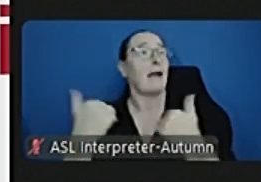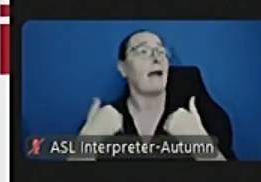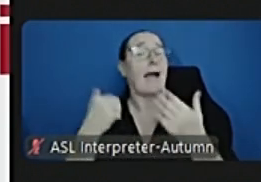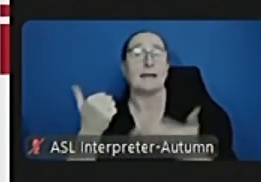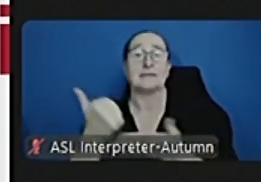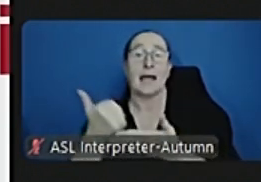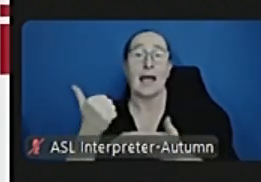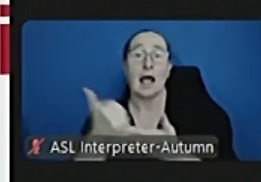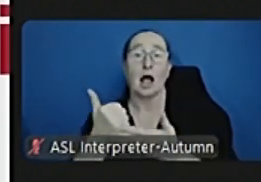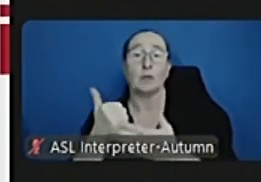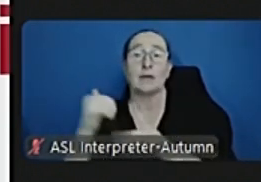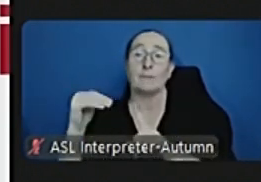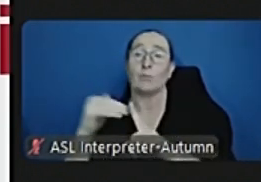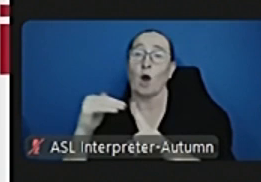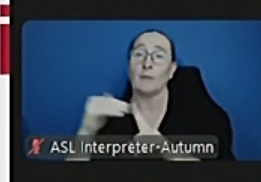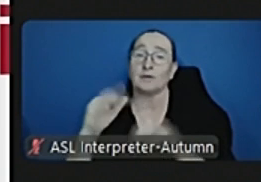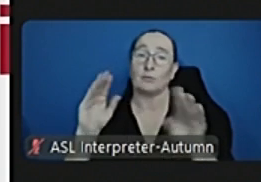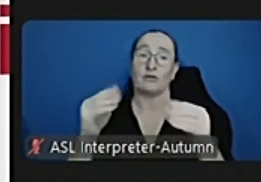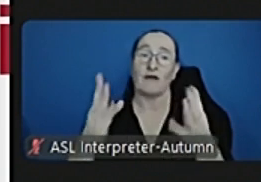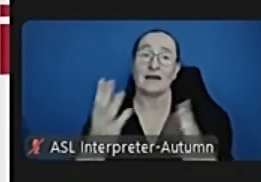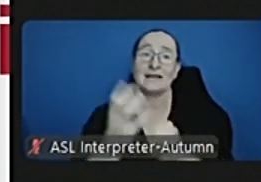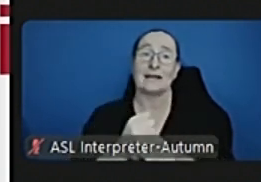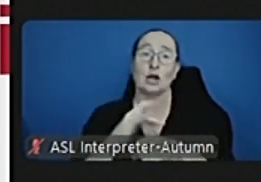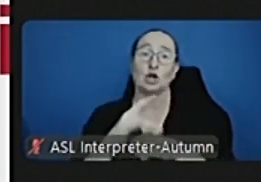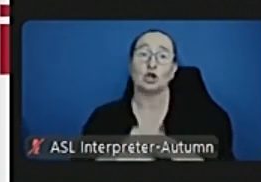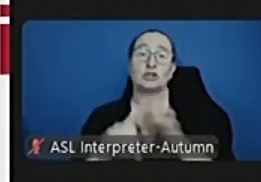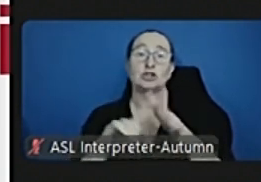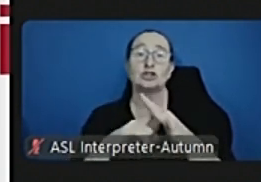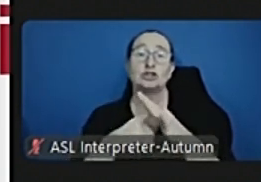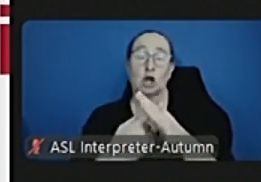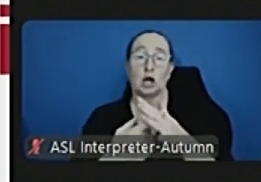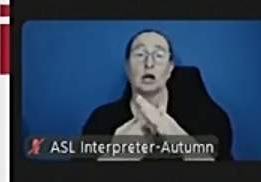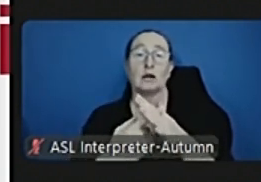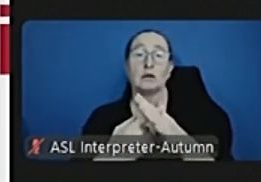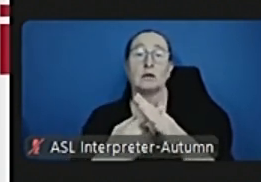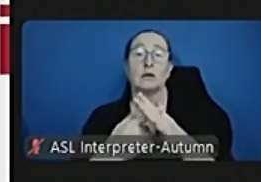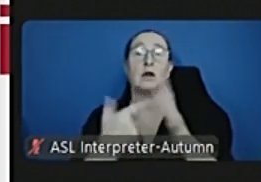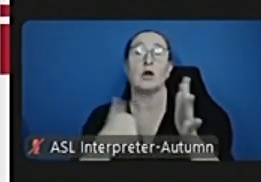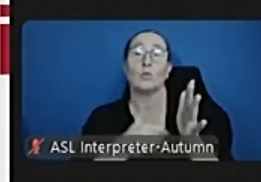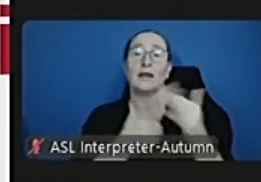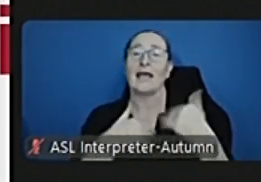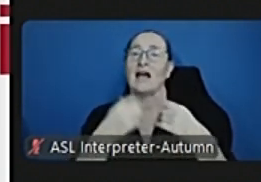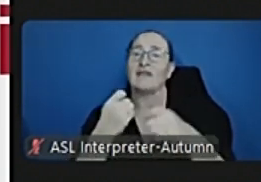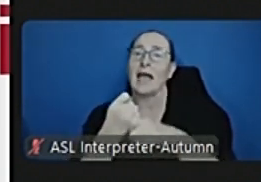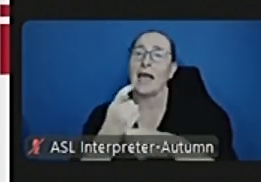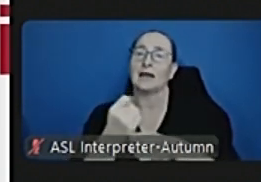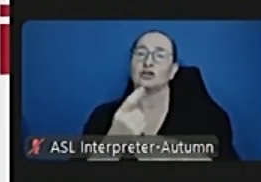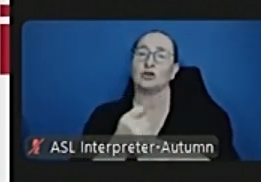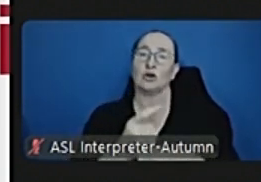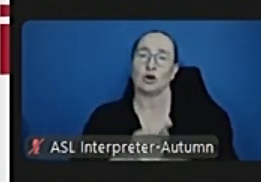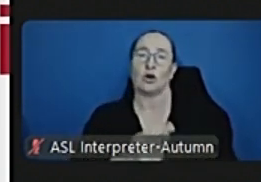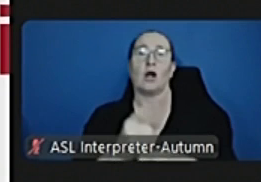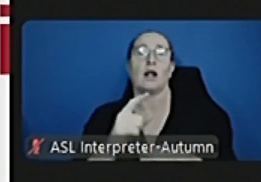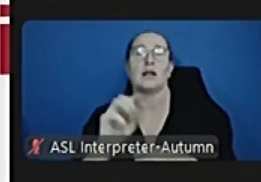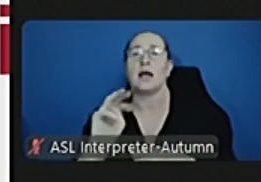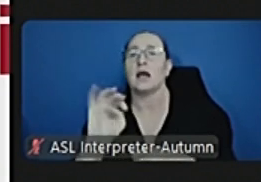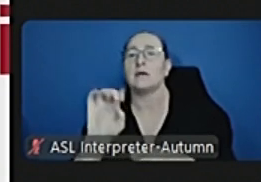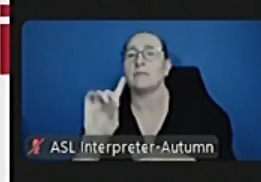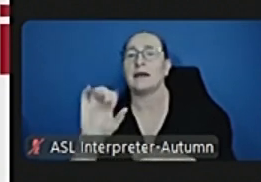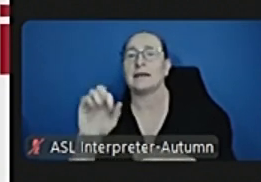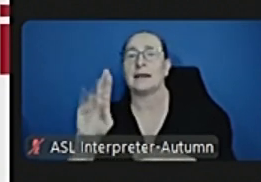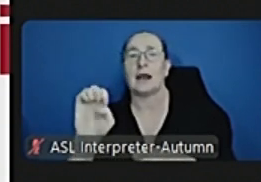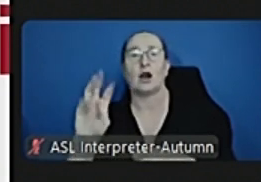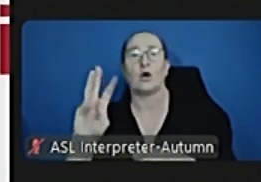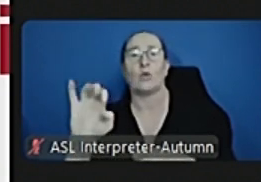prompted providers to get an earlier start is the fact that we have annual Medicare wellness. So if you're 65, it's